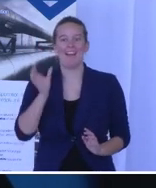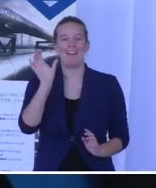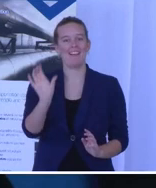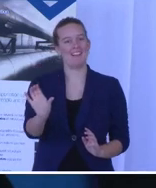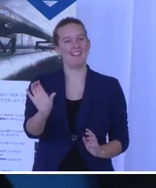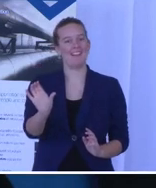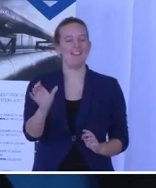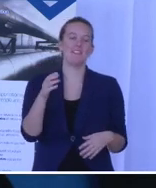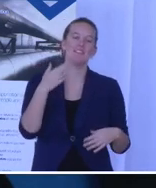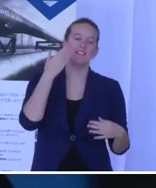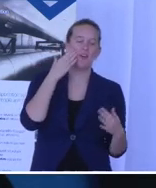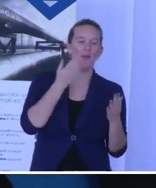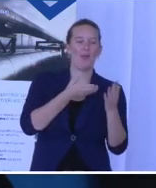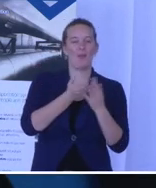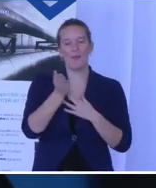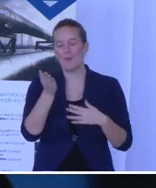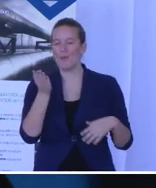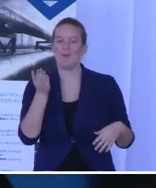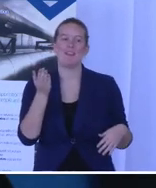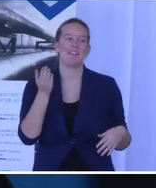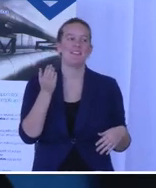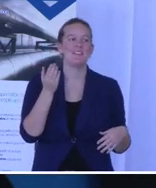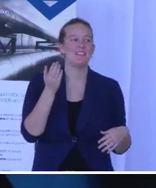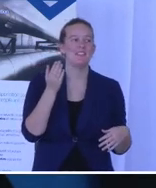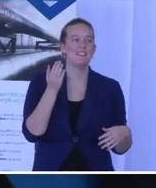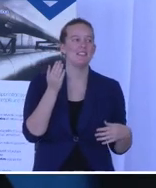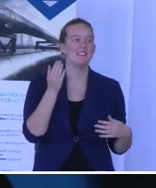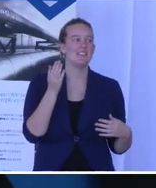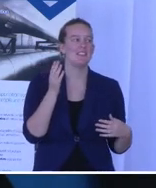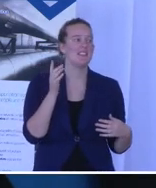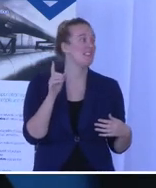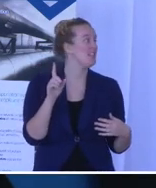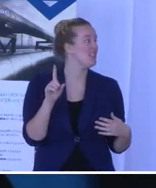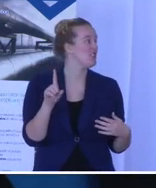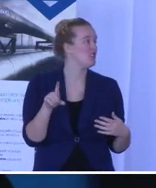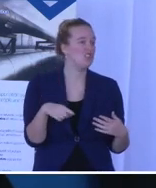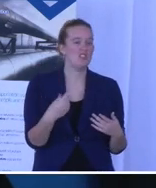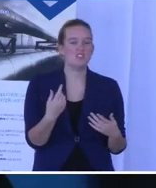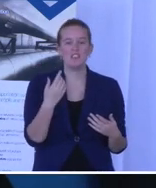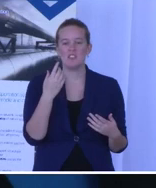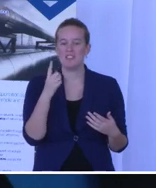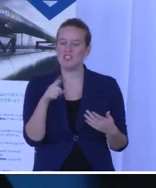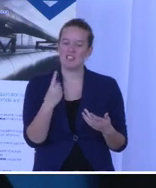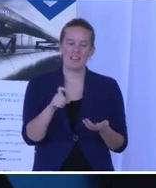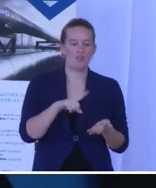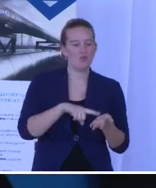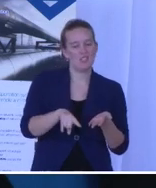pass through just to check ourselves in to a